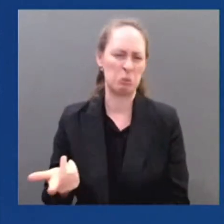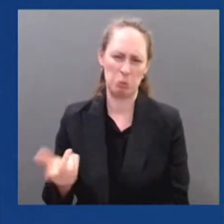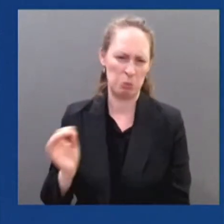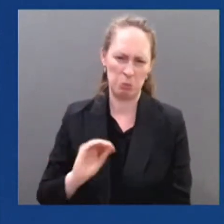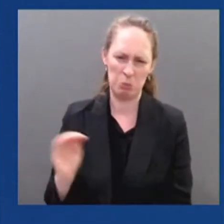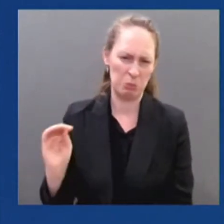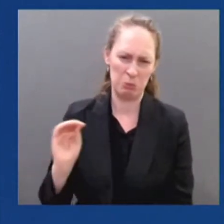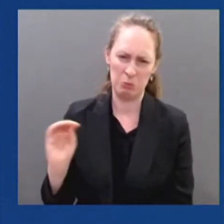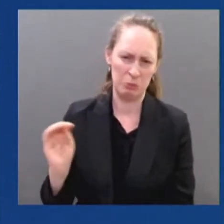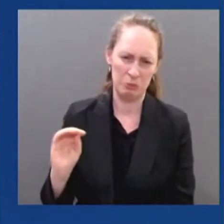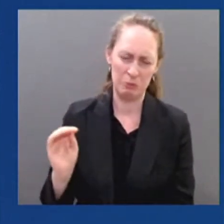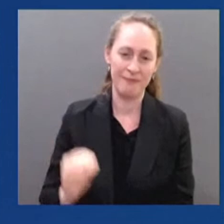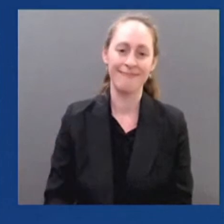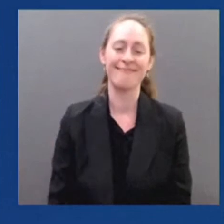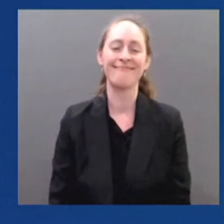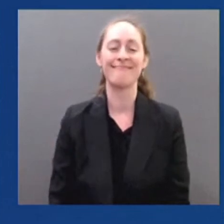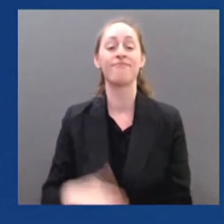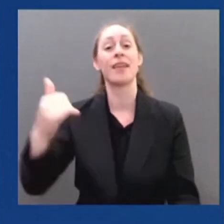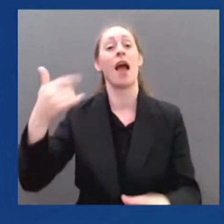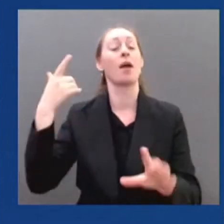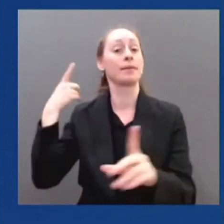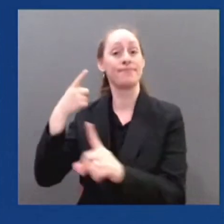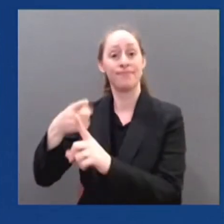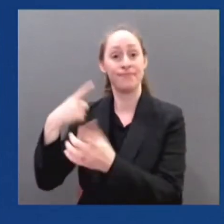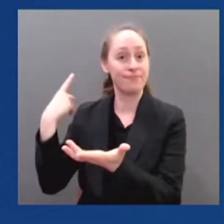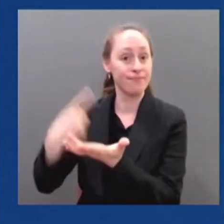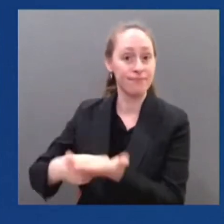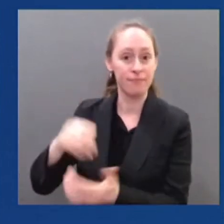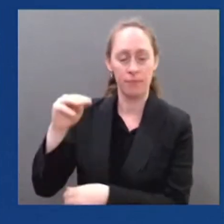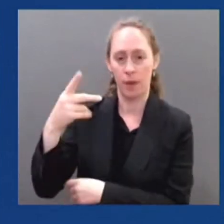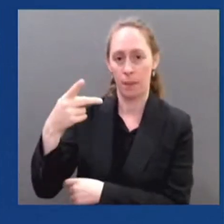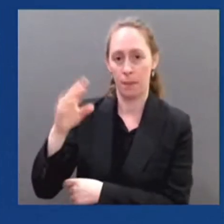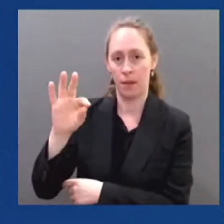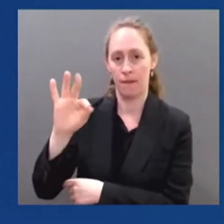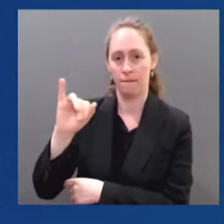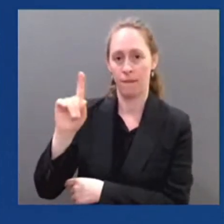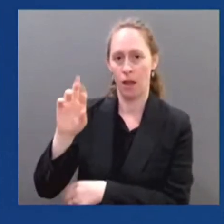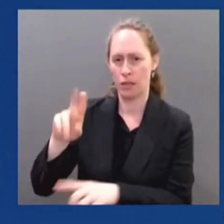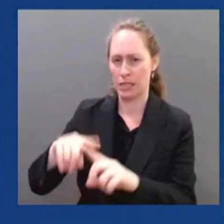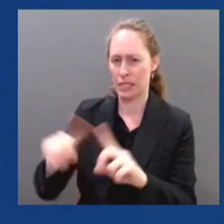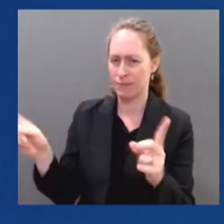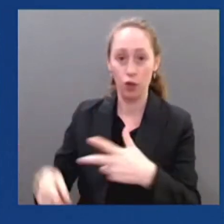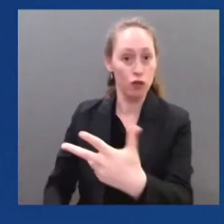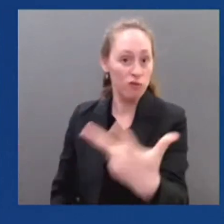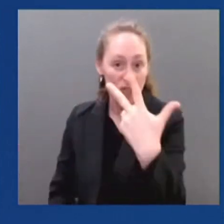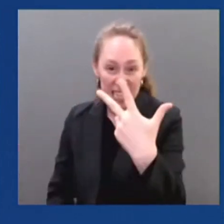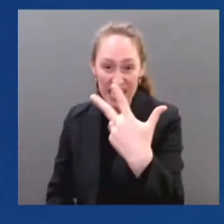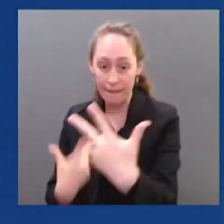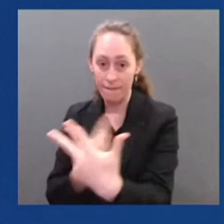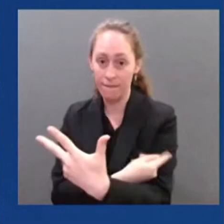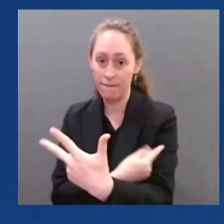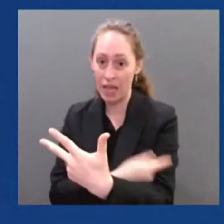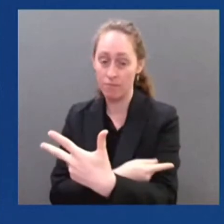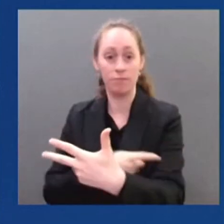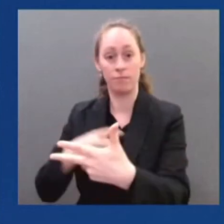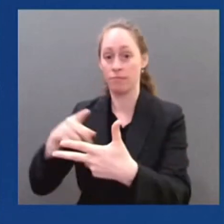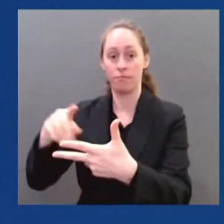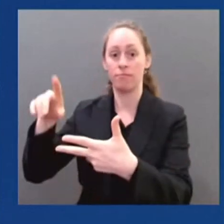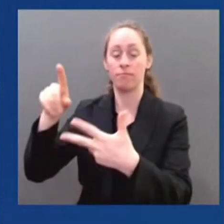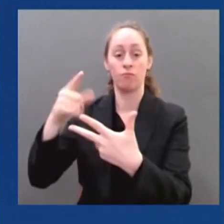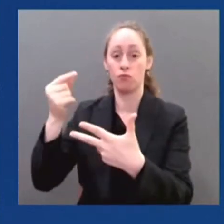doses. First dose is separated by 3 weeks, second dose by 8 weeks. Again, the